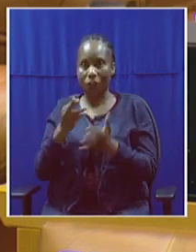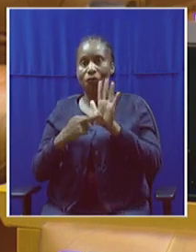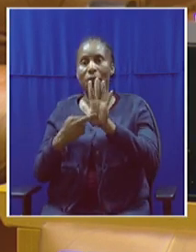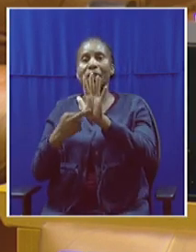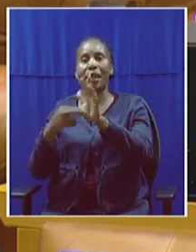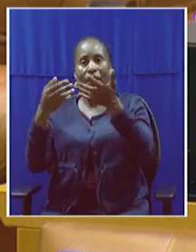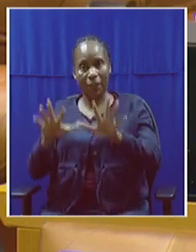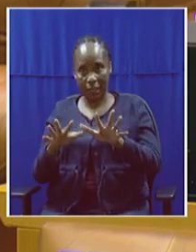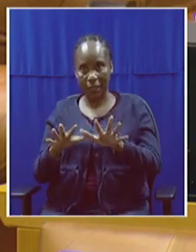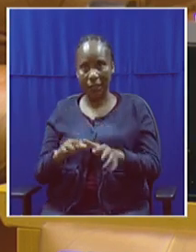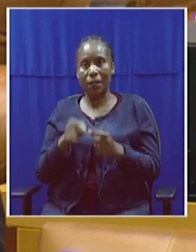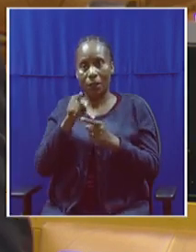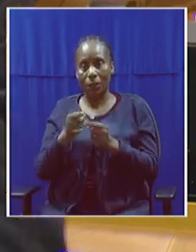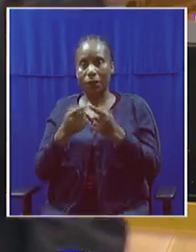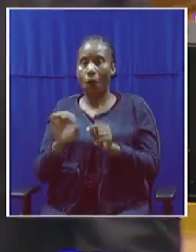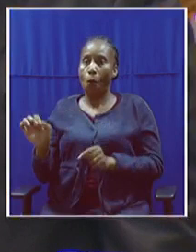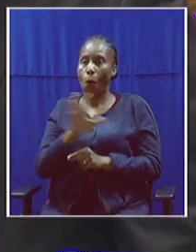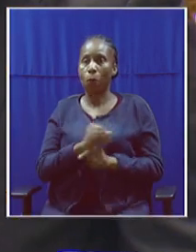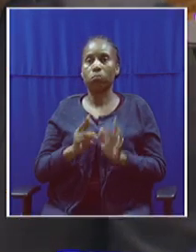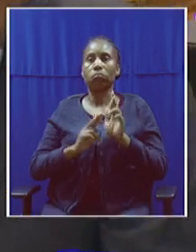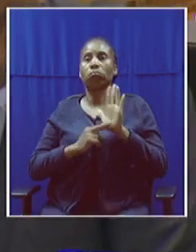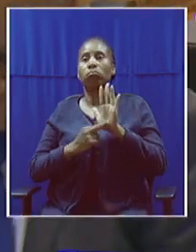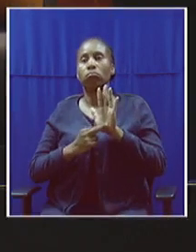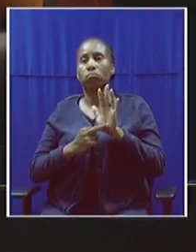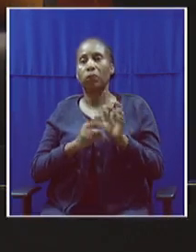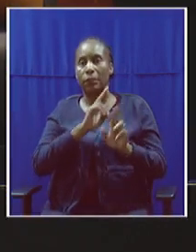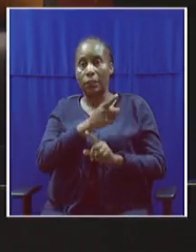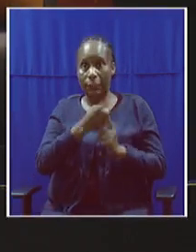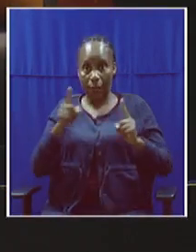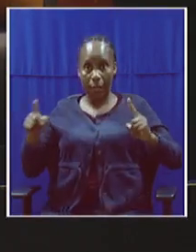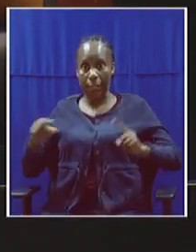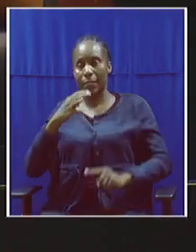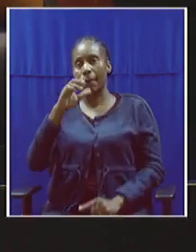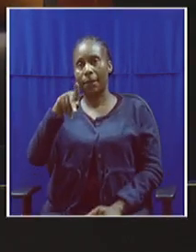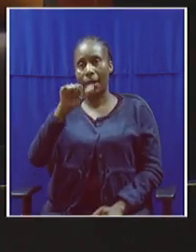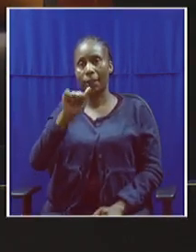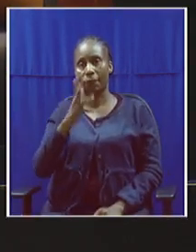the respective CPAs thank you thank you